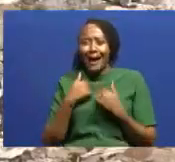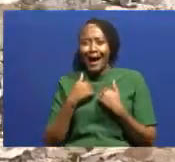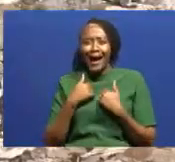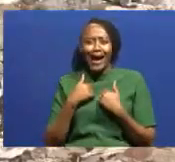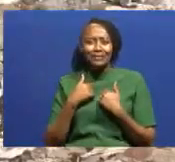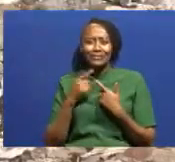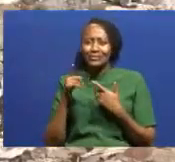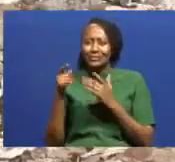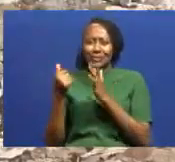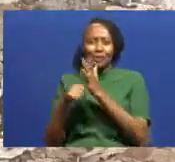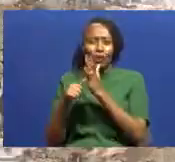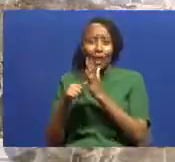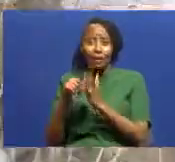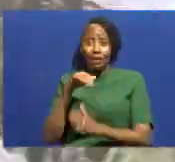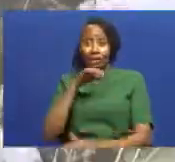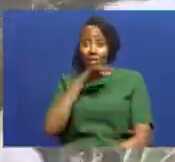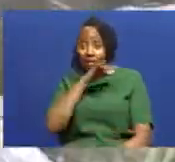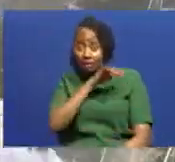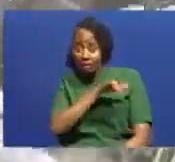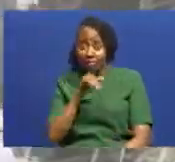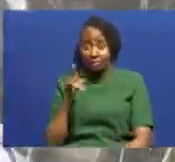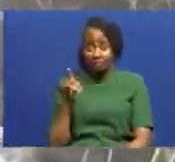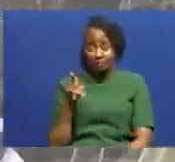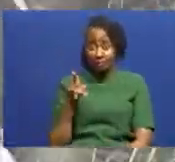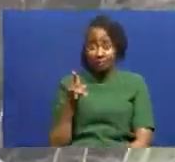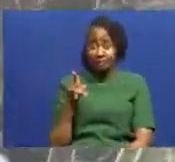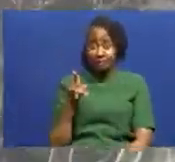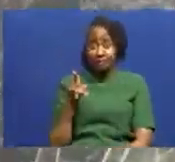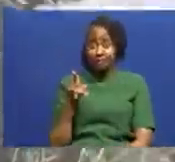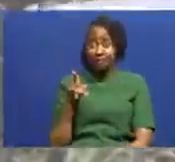greater pressure on the river.